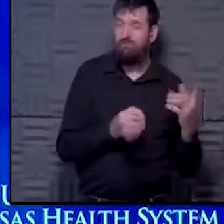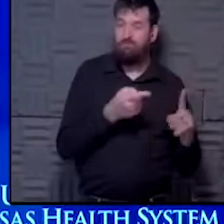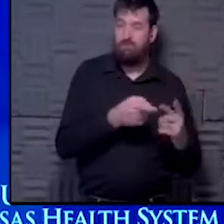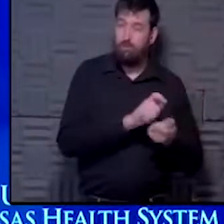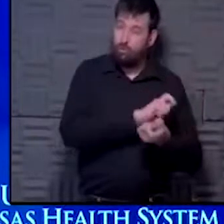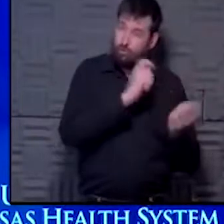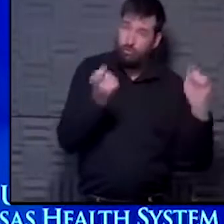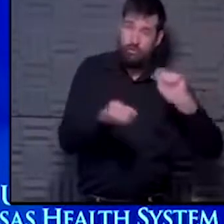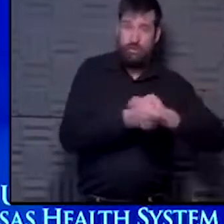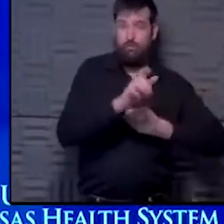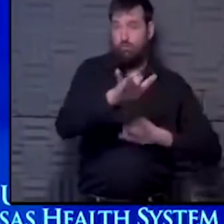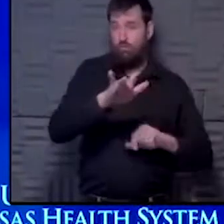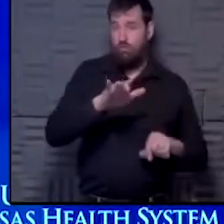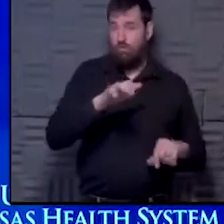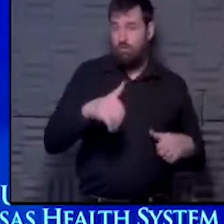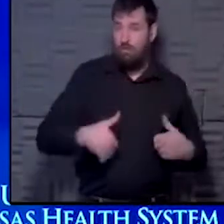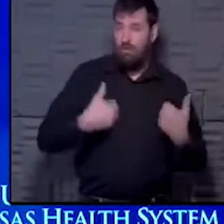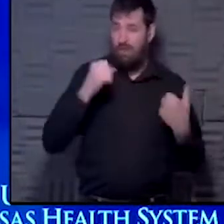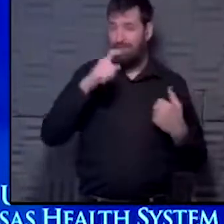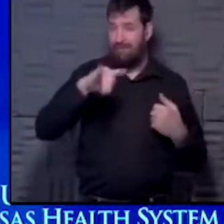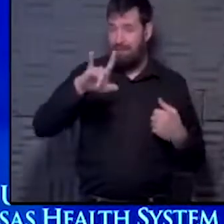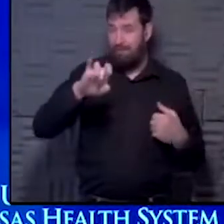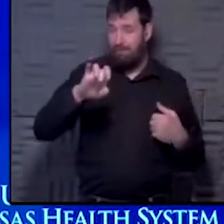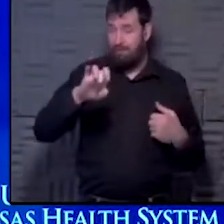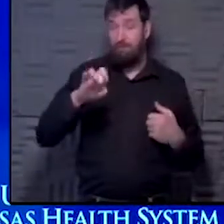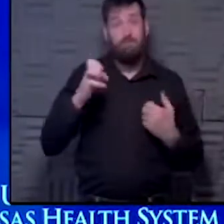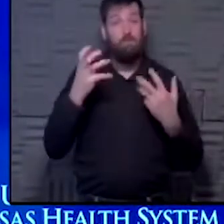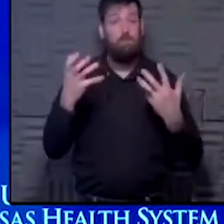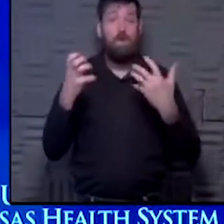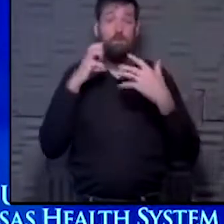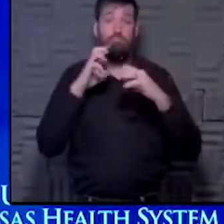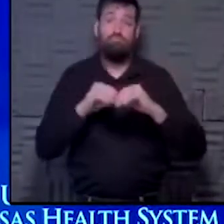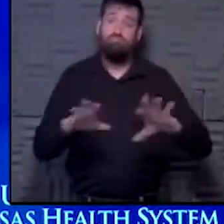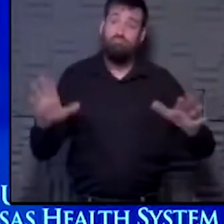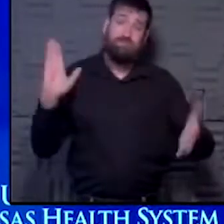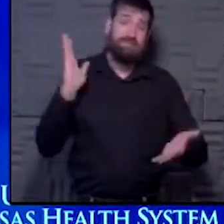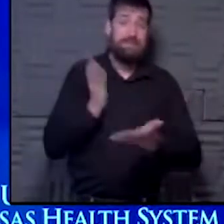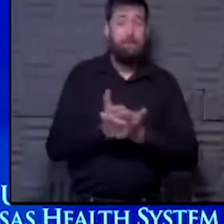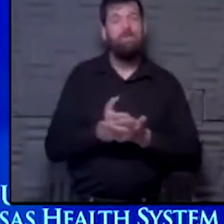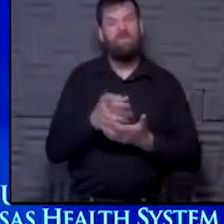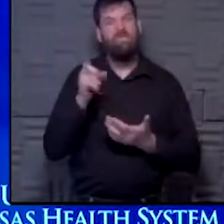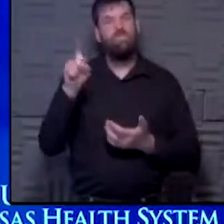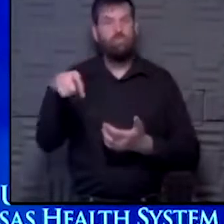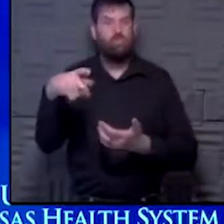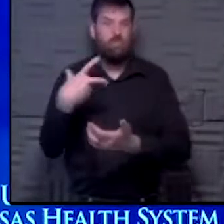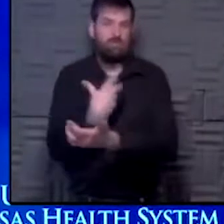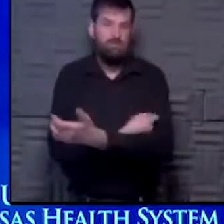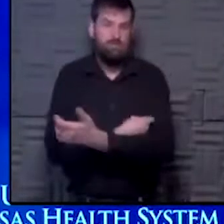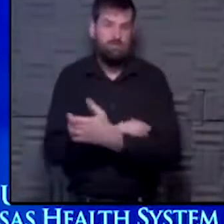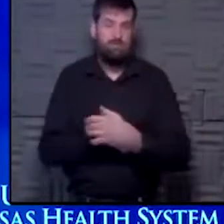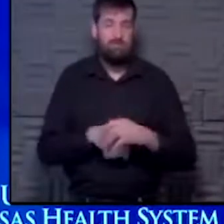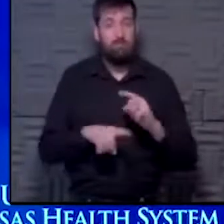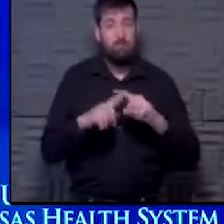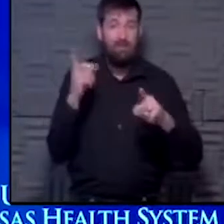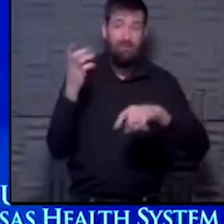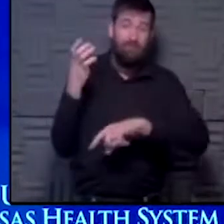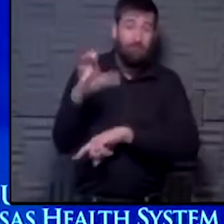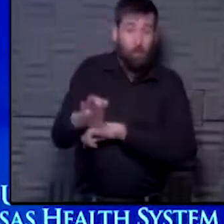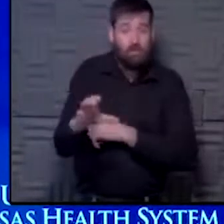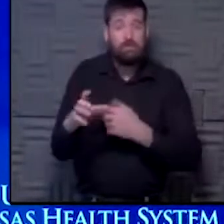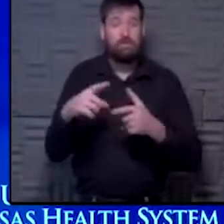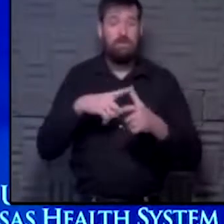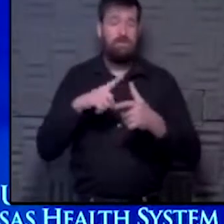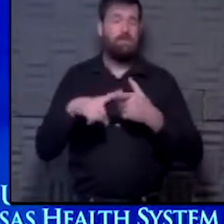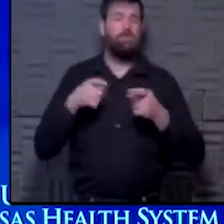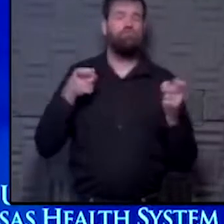change in your lifestyle. And ultimately, if you want to stop the spread of the virus, we should all get it. But can you make somebody get it? And can you then